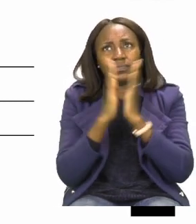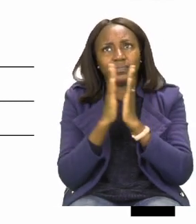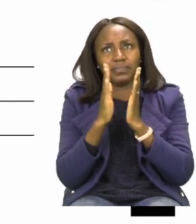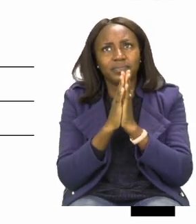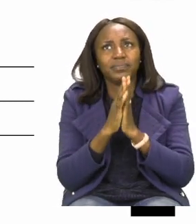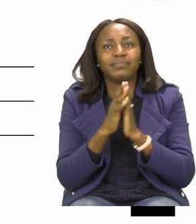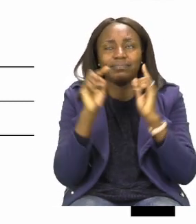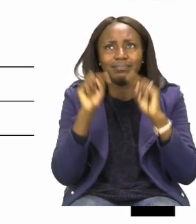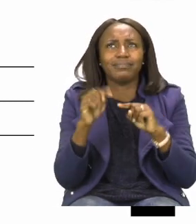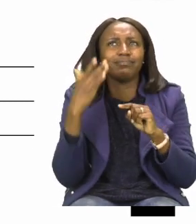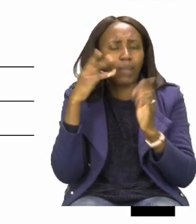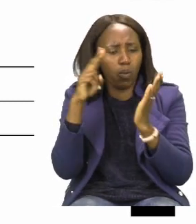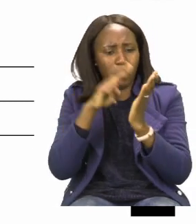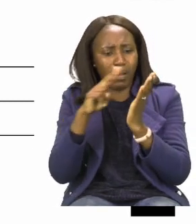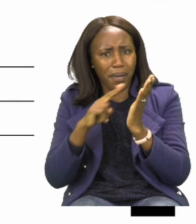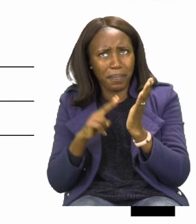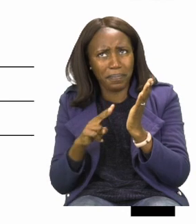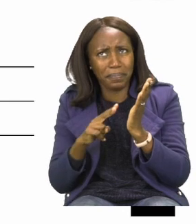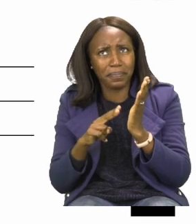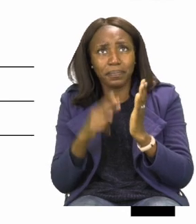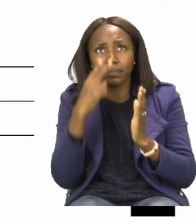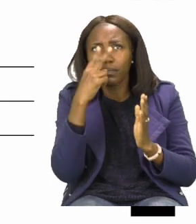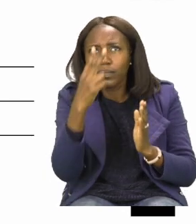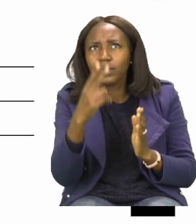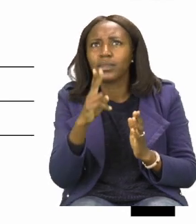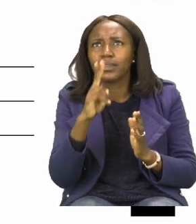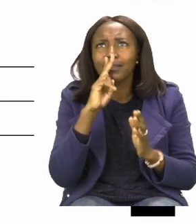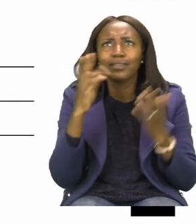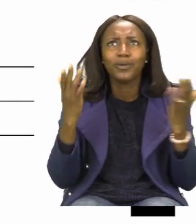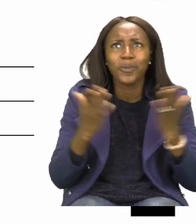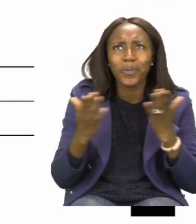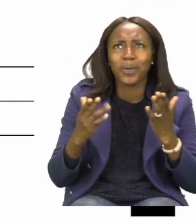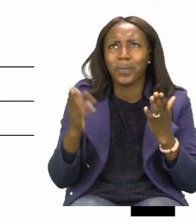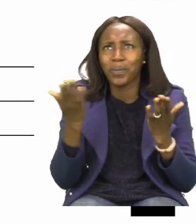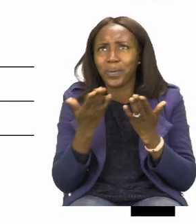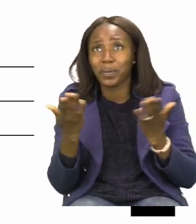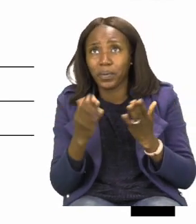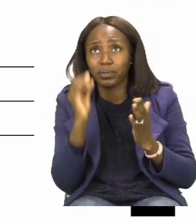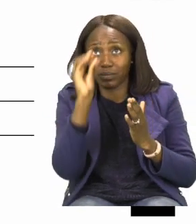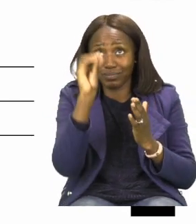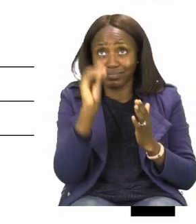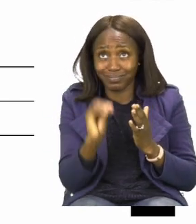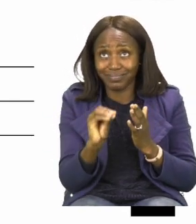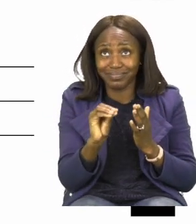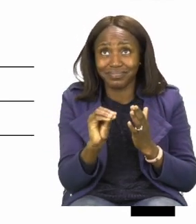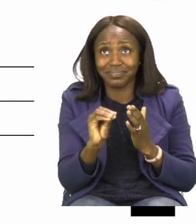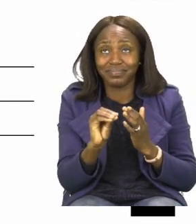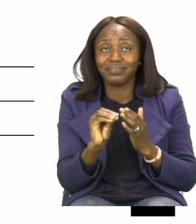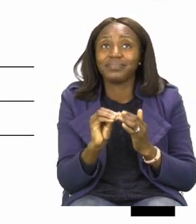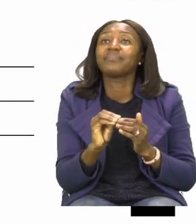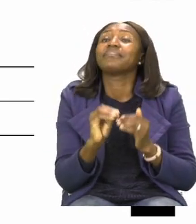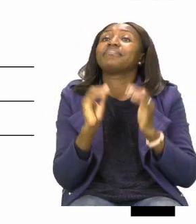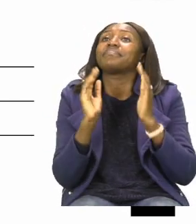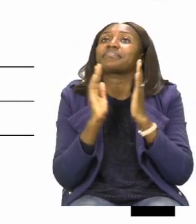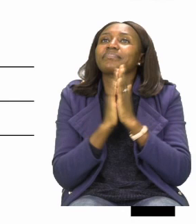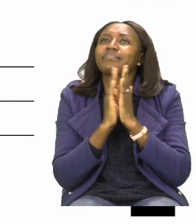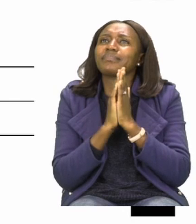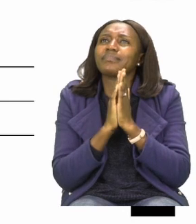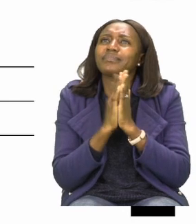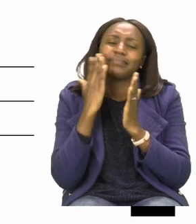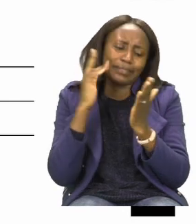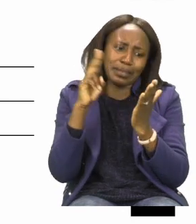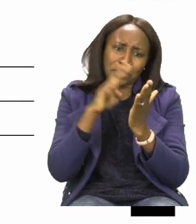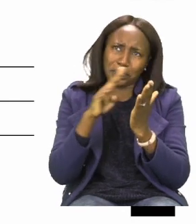your answers, you have your eyes and ears wide open. Please, when you're reading it a second